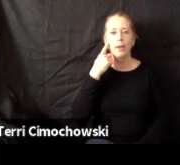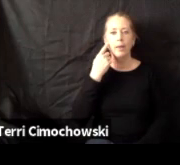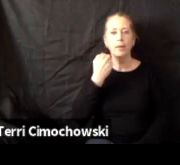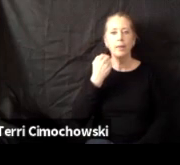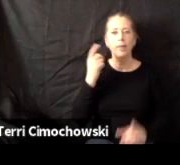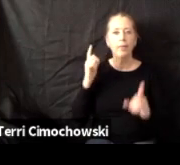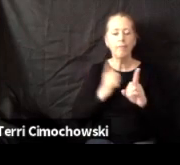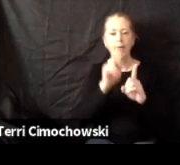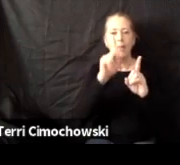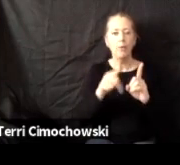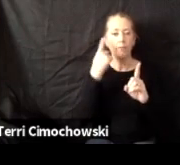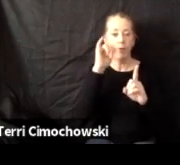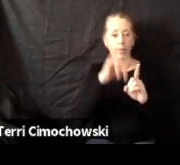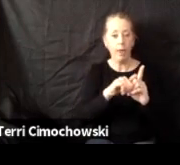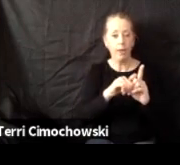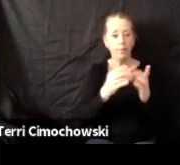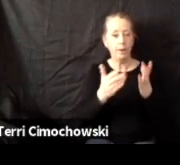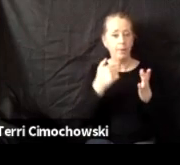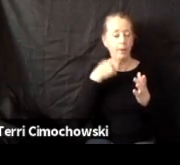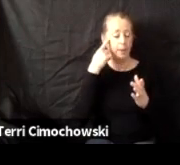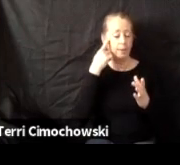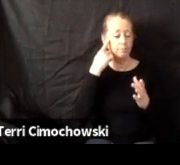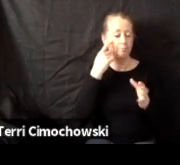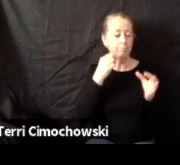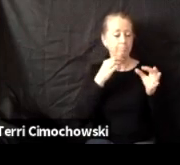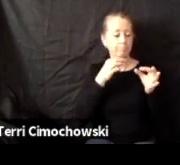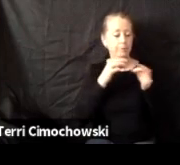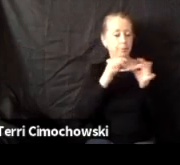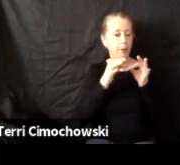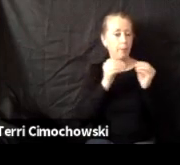maybe to that is, I think just explaining a little bit more